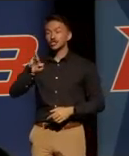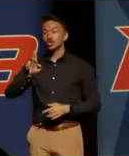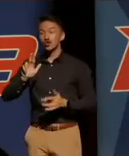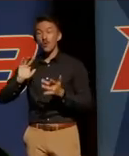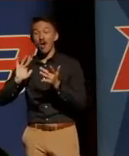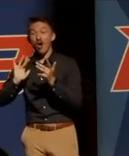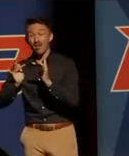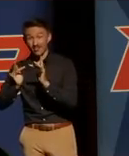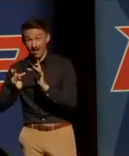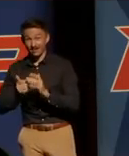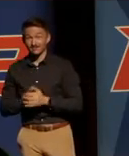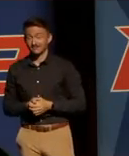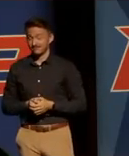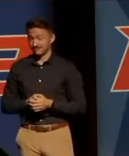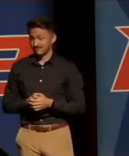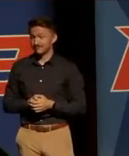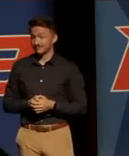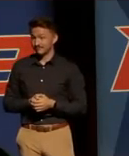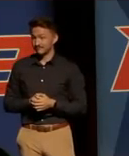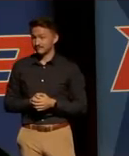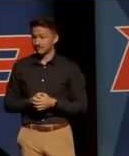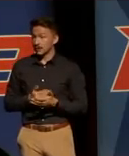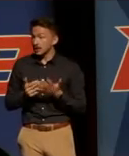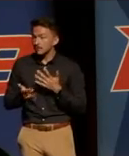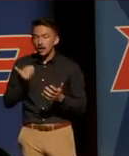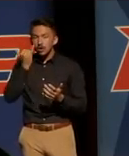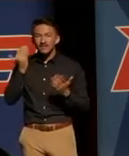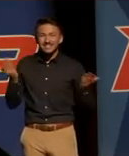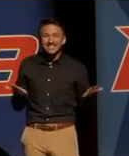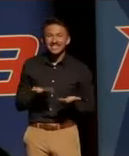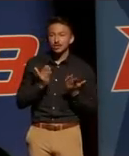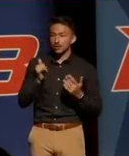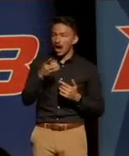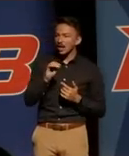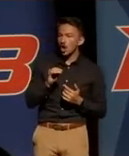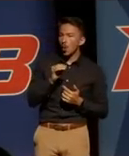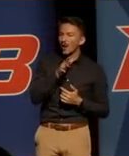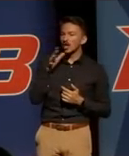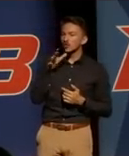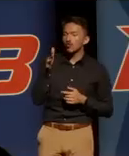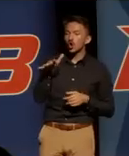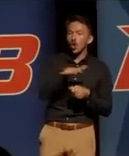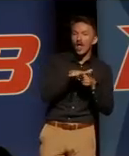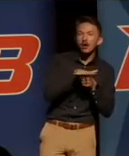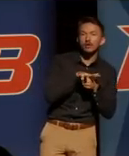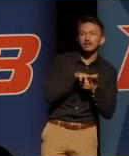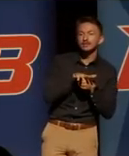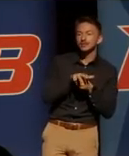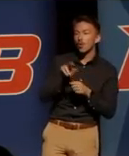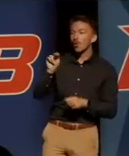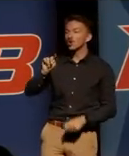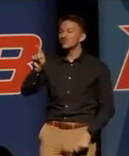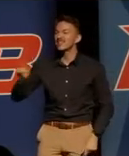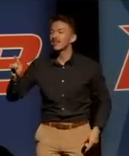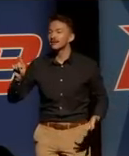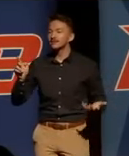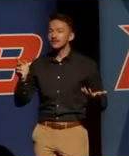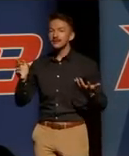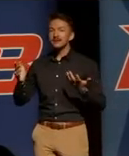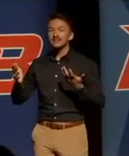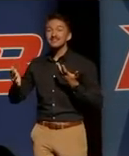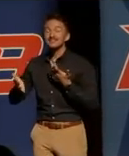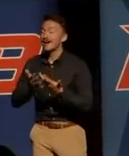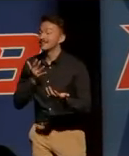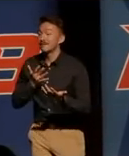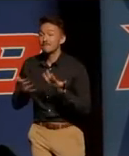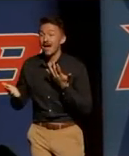online. Whether that's rural Idaho or New Zealand. And that means the work